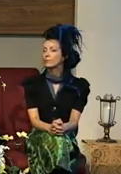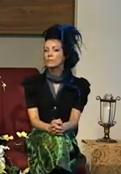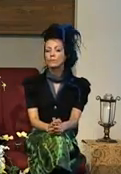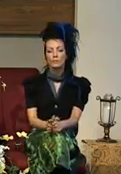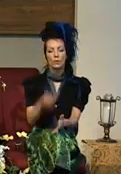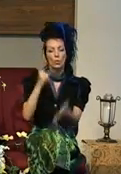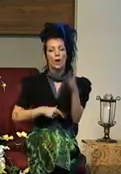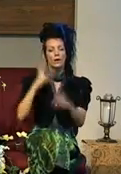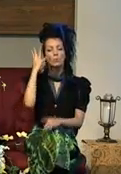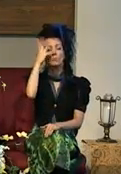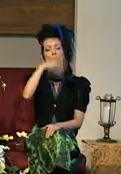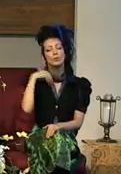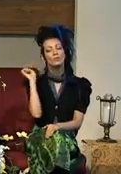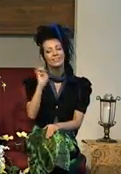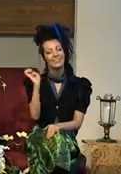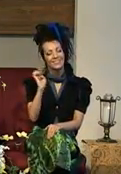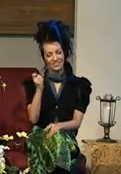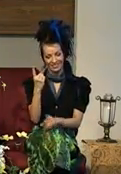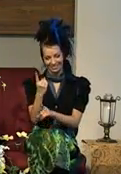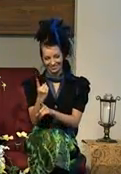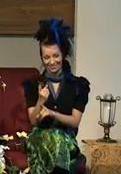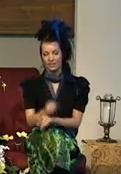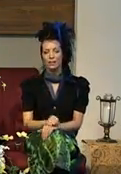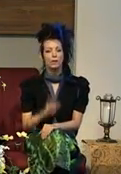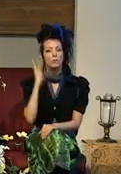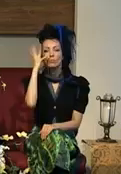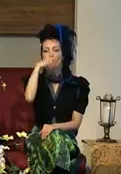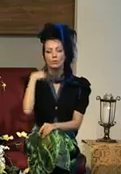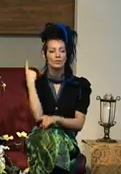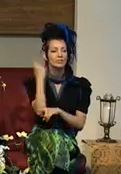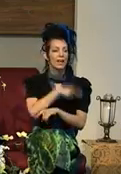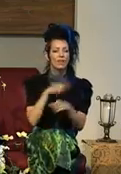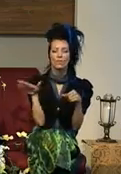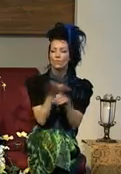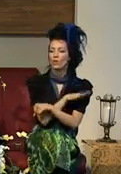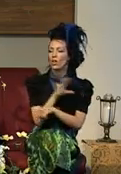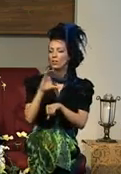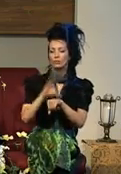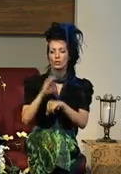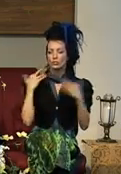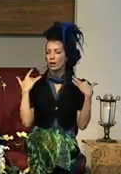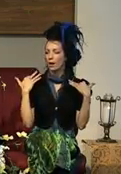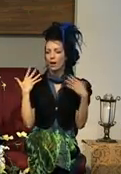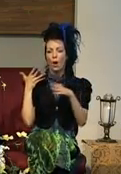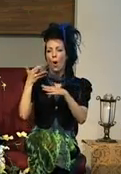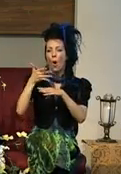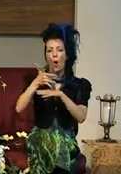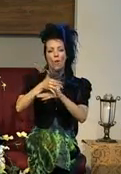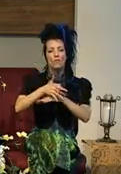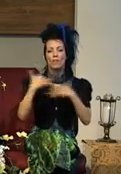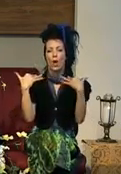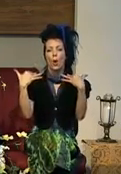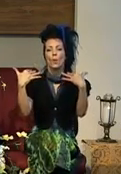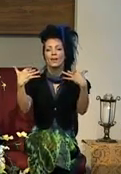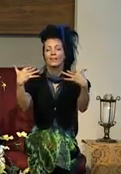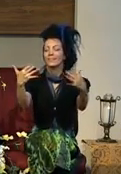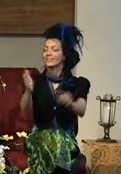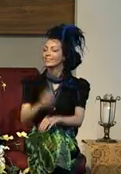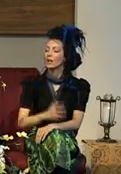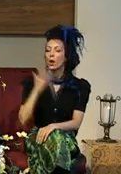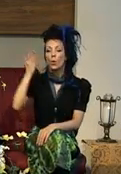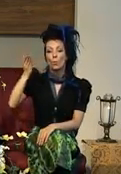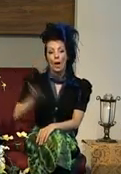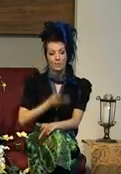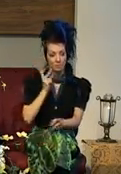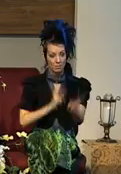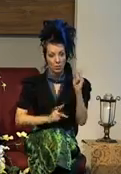What a beautiful Easter it is, isn't it? Gorgeous day, full church, overflowing church. Welcome to those of you on the